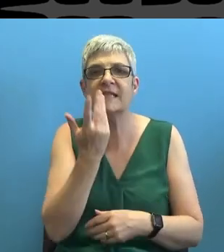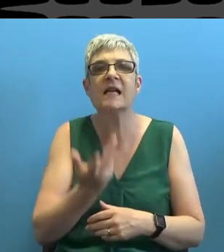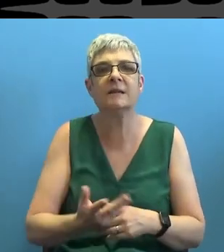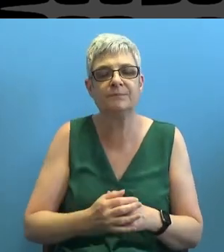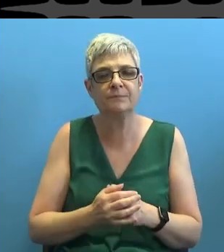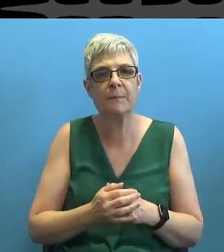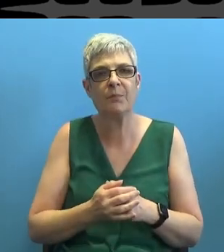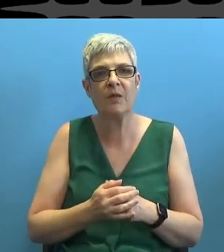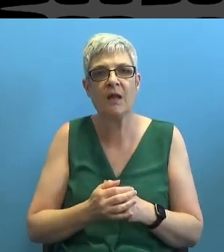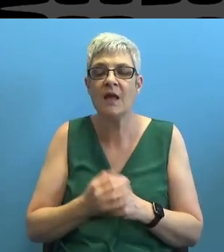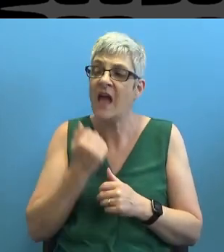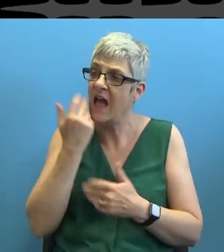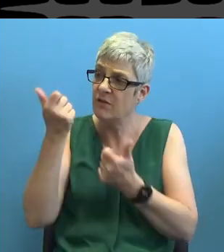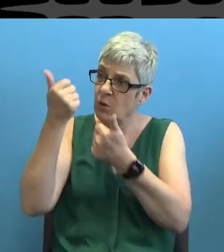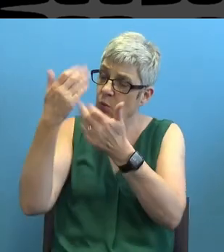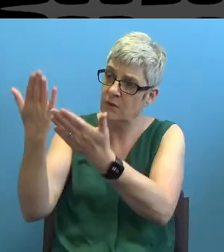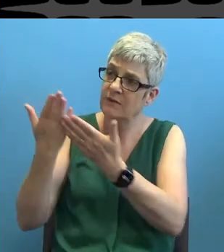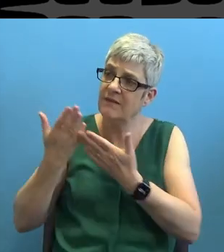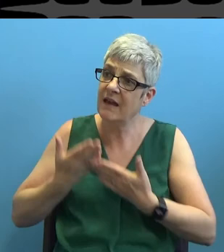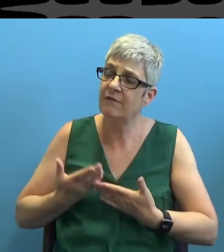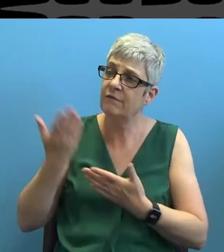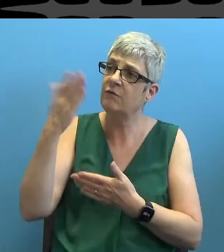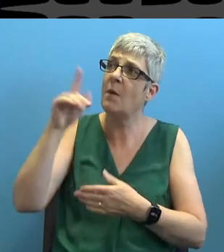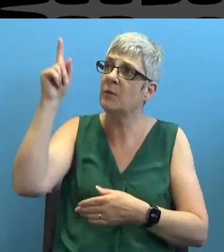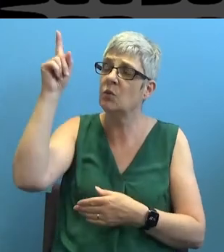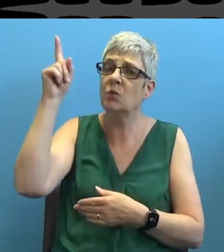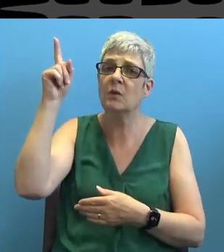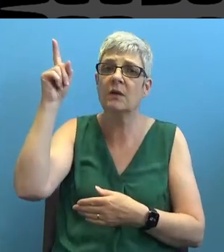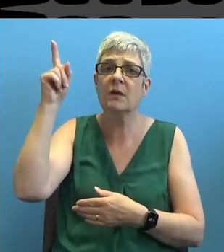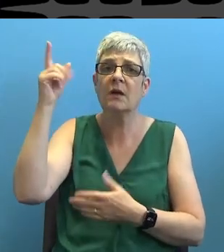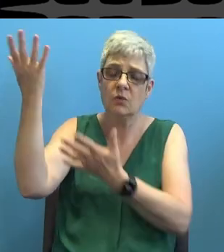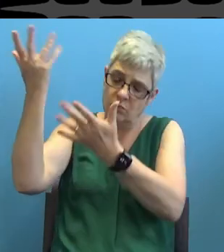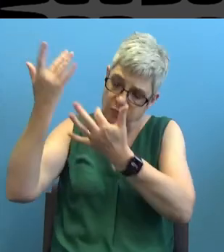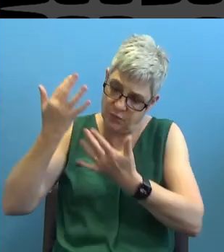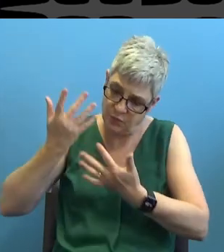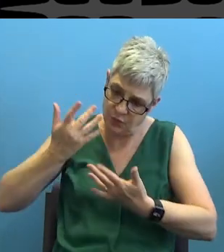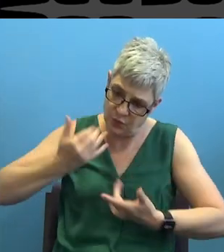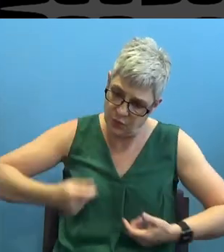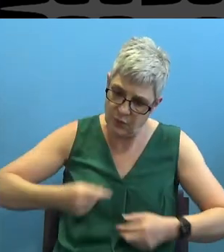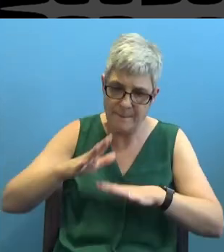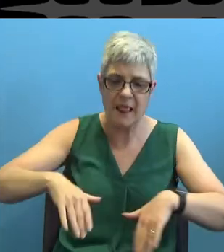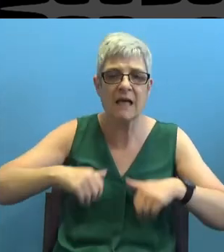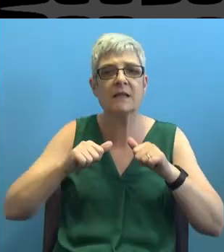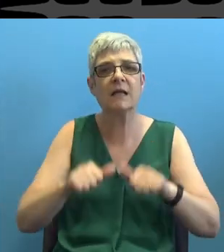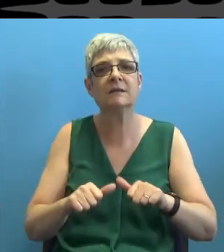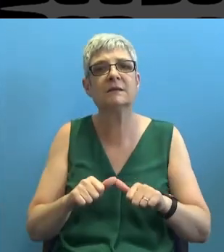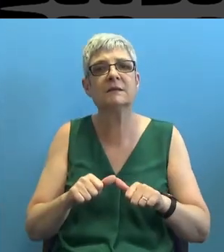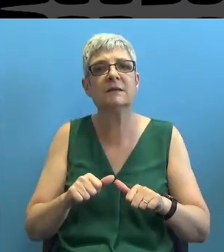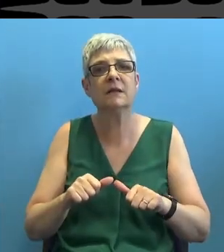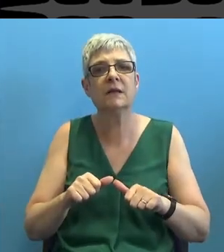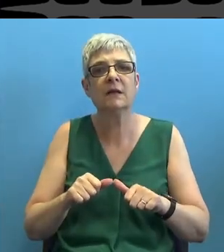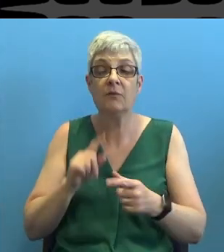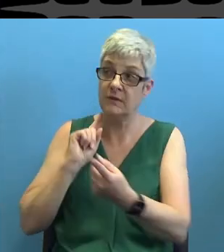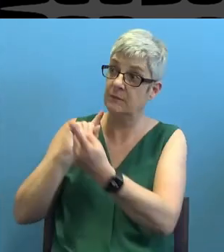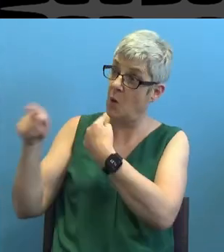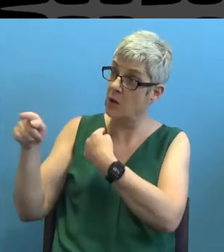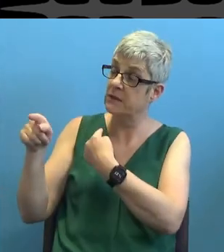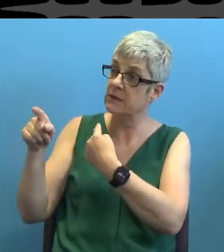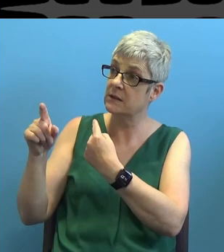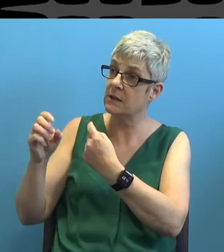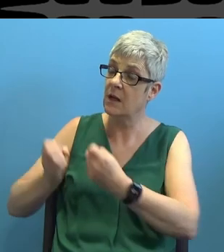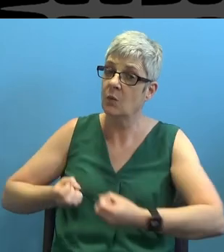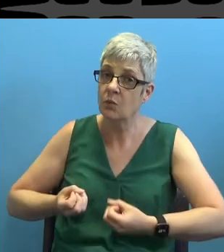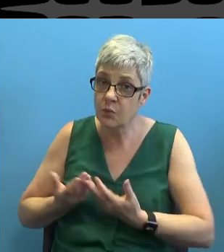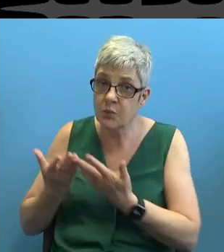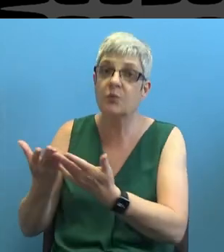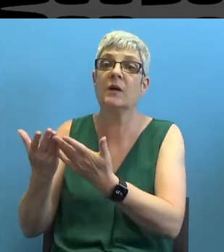Loving Father, every good gift comes from you. You shower upon us every kind of blessing, and in response may our giving